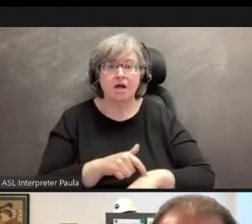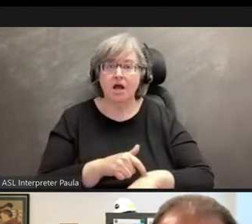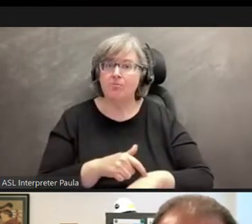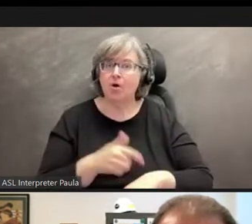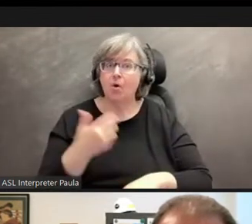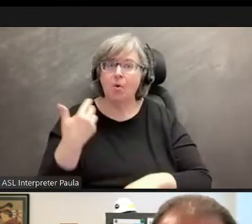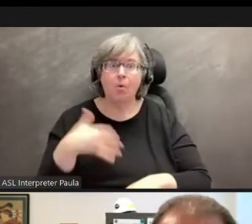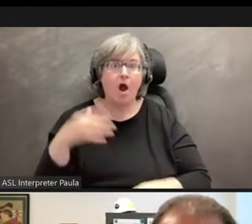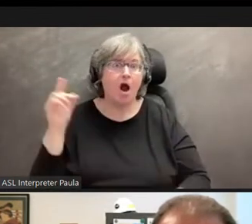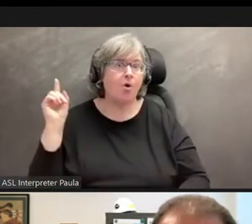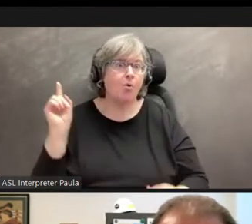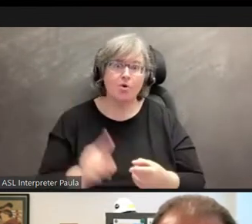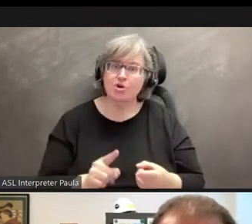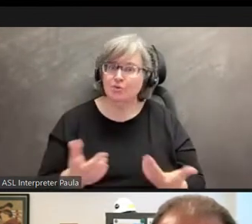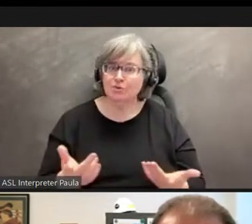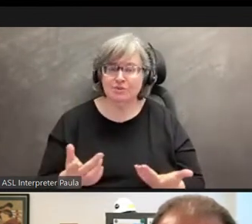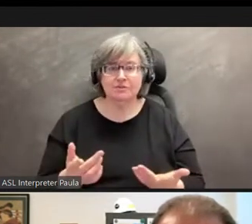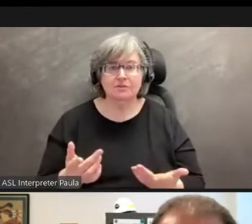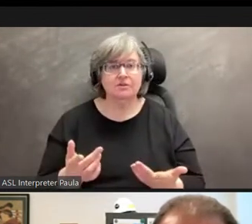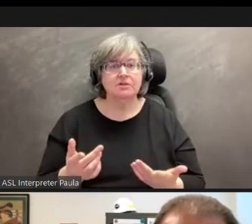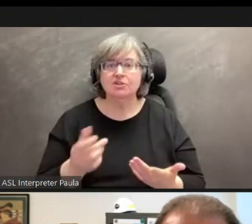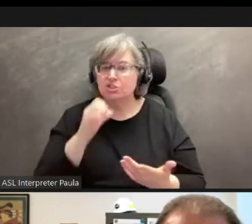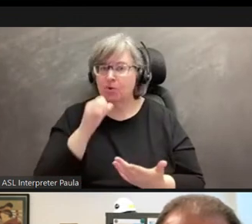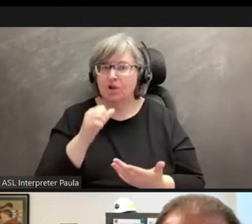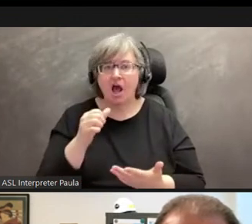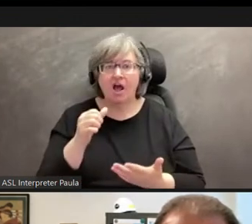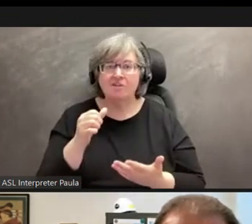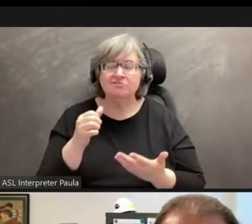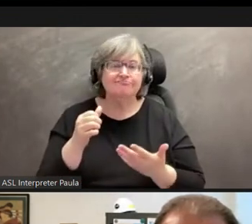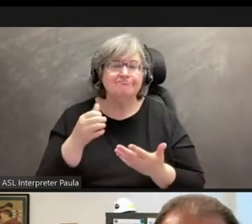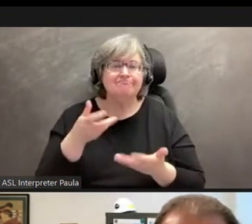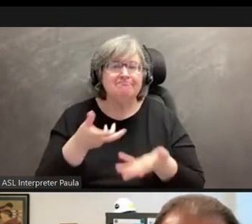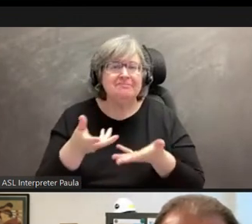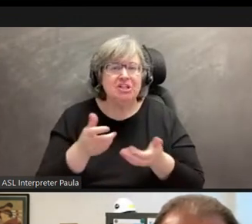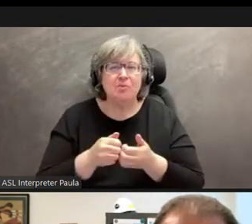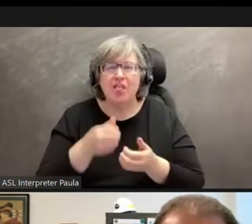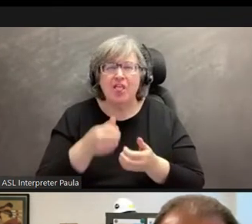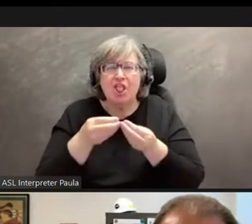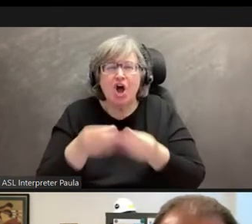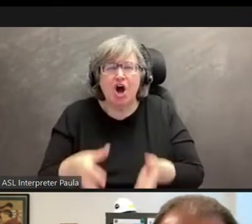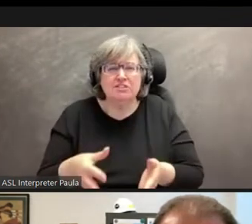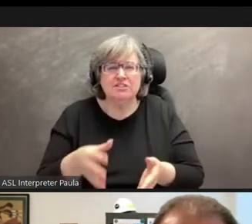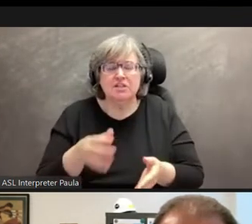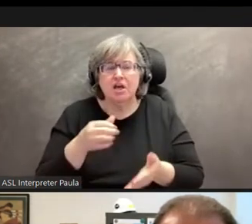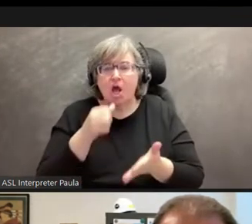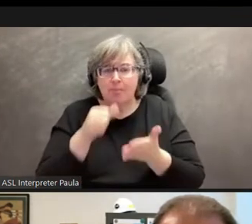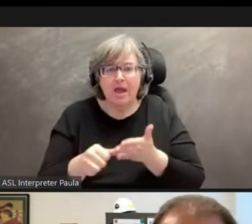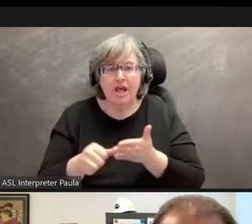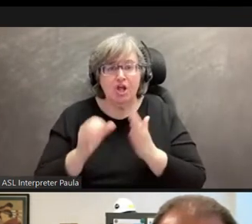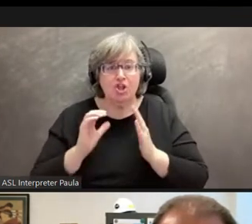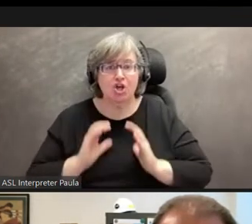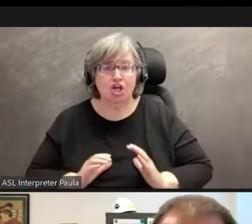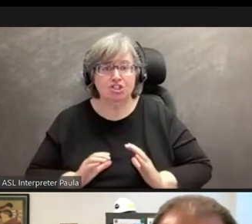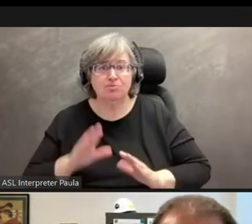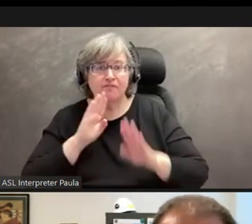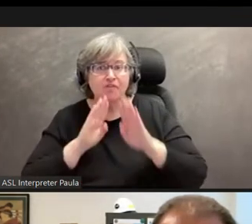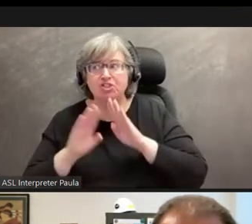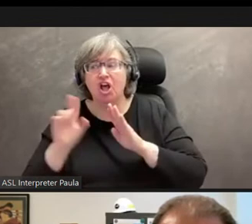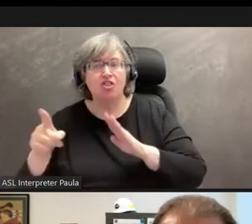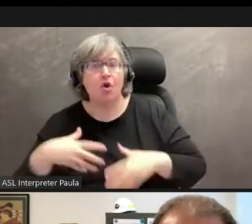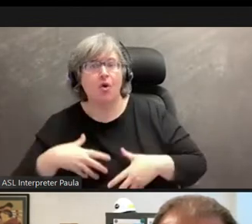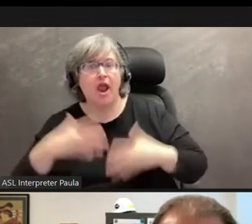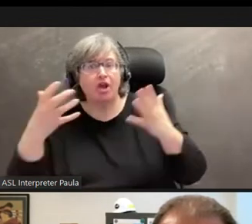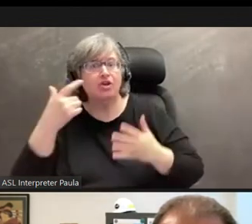was because we're eliminating back and forth with lost mail, customer frustration. They're angry. They think we're